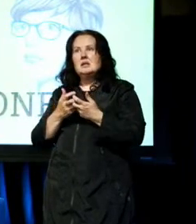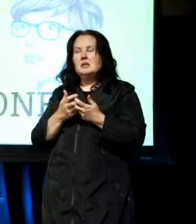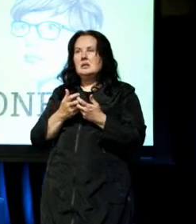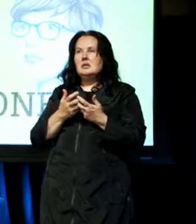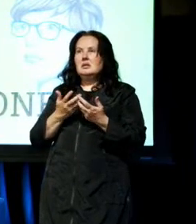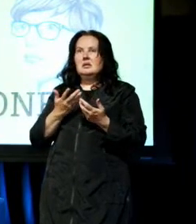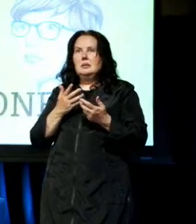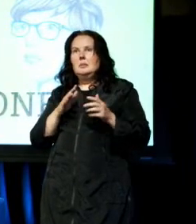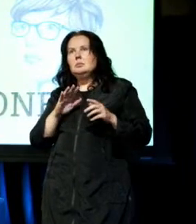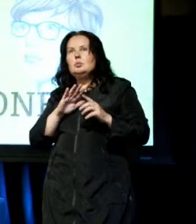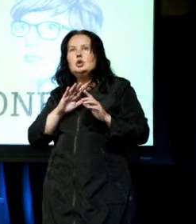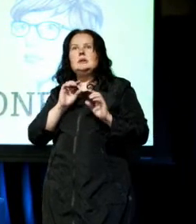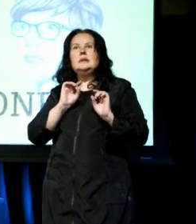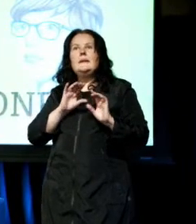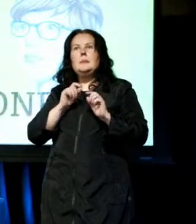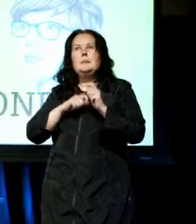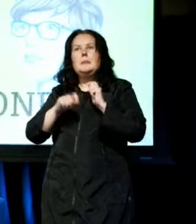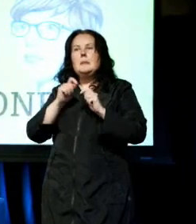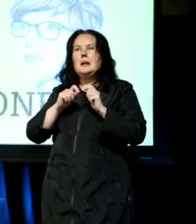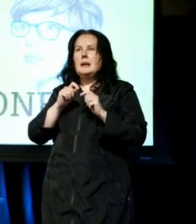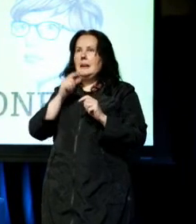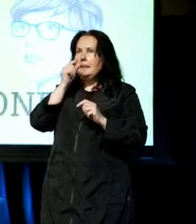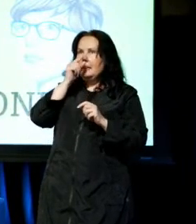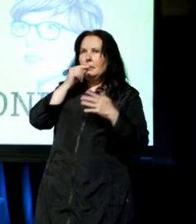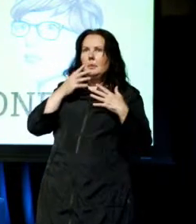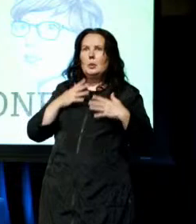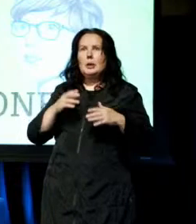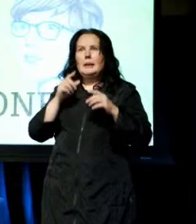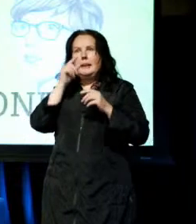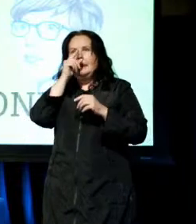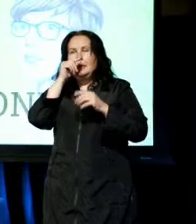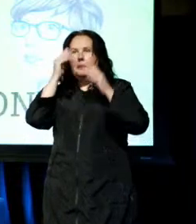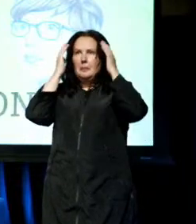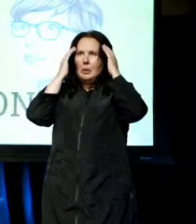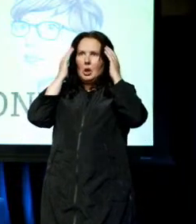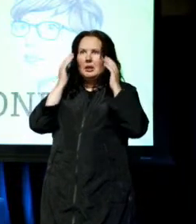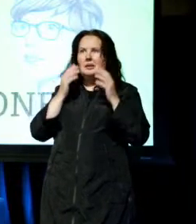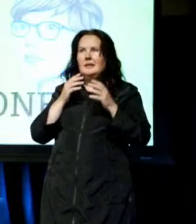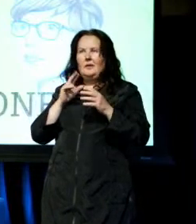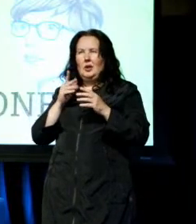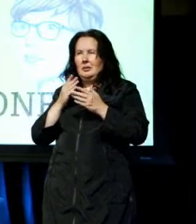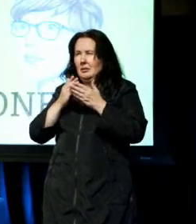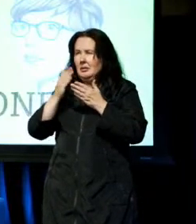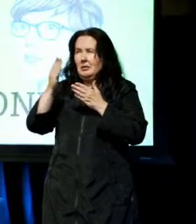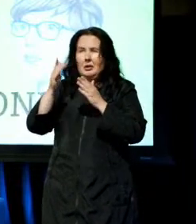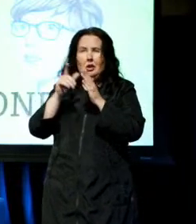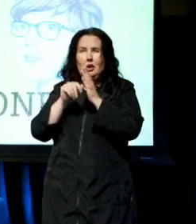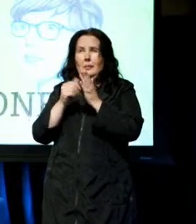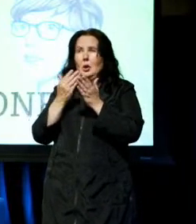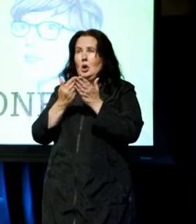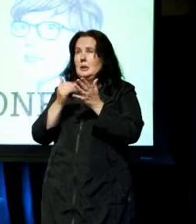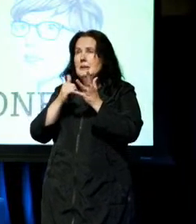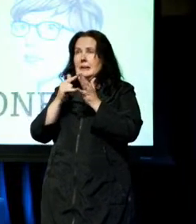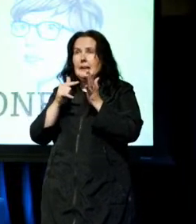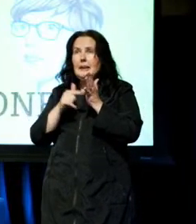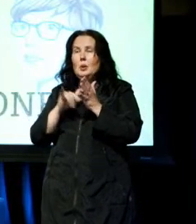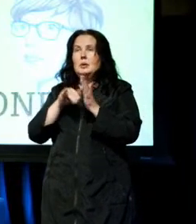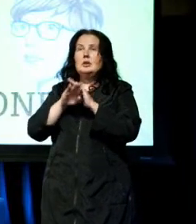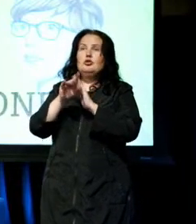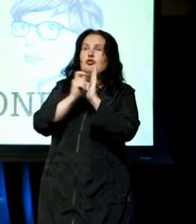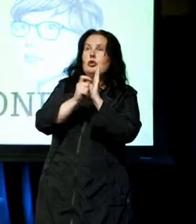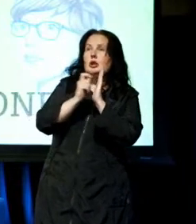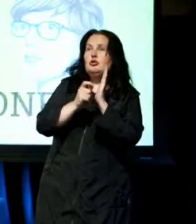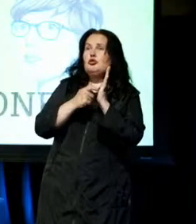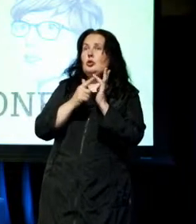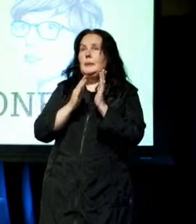or able-minded, you know, to have the bodies and minds of for that period of time that they're there on set or they're in the writer's room, they have to